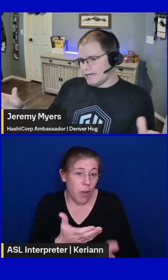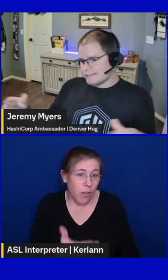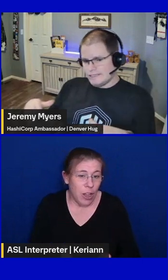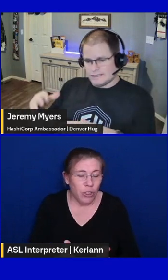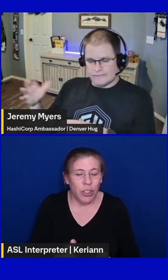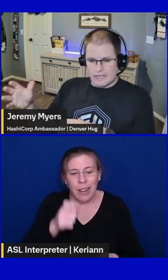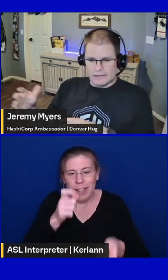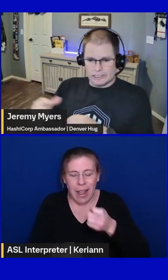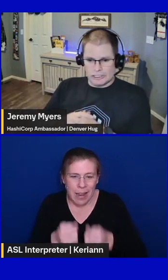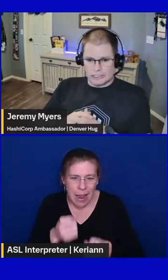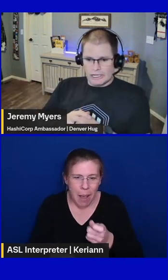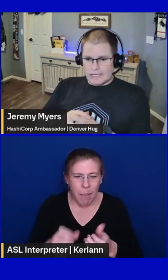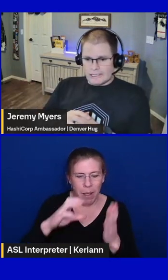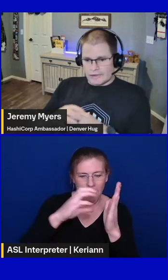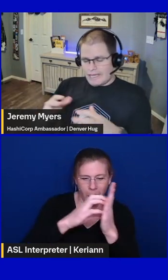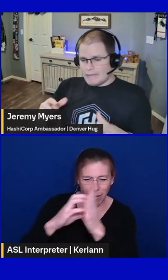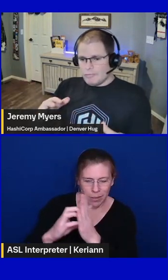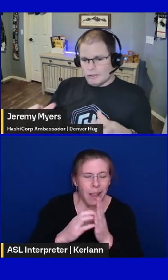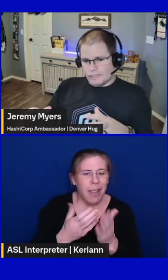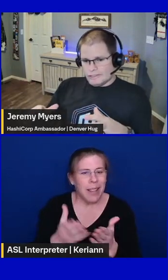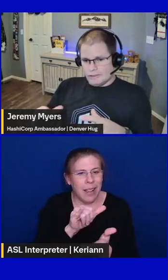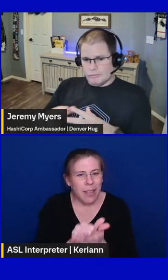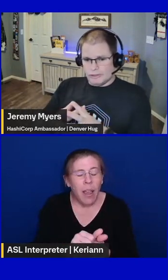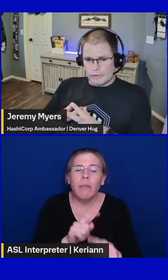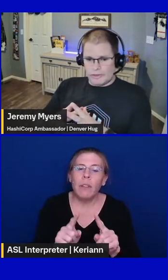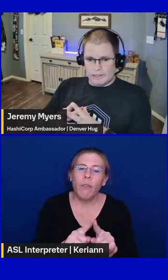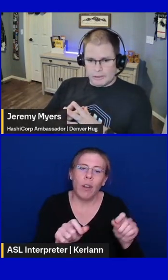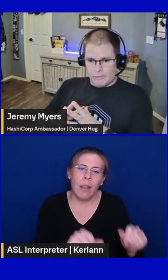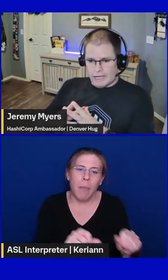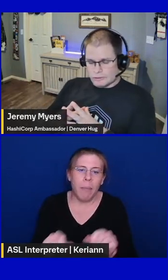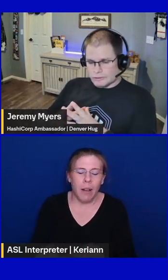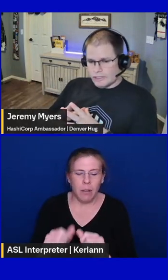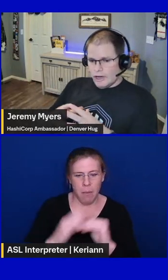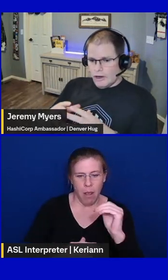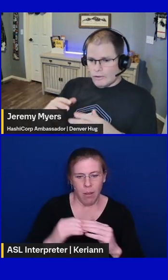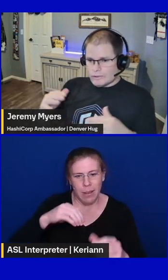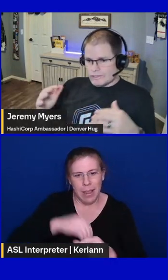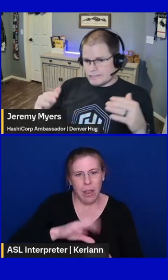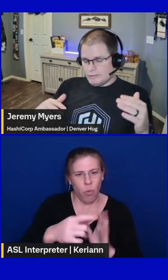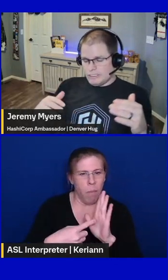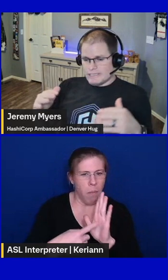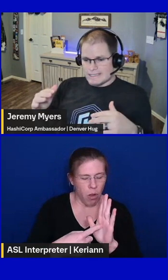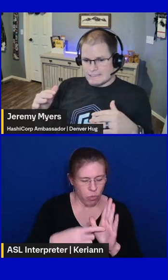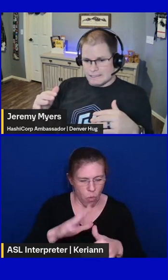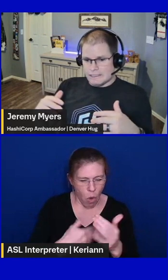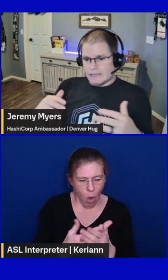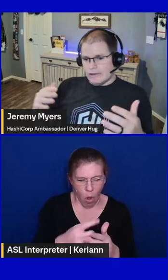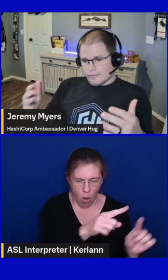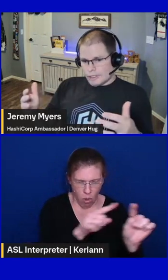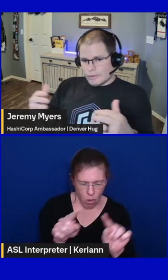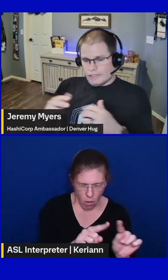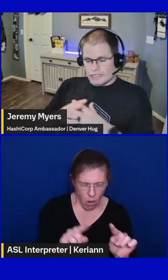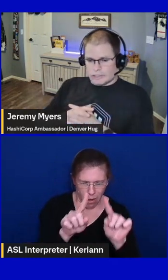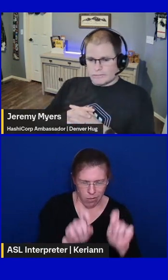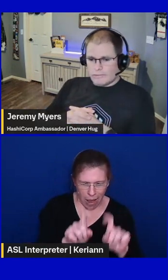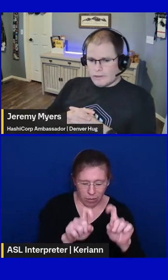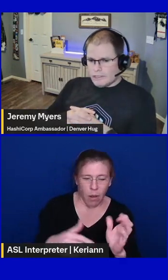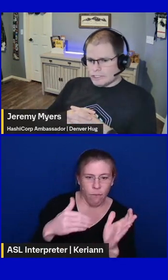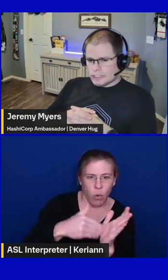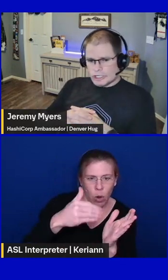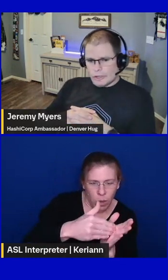Dynamic blocks, things of that nature, different capabilities you build within your modules, all those things need to be tested frequently